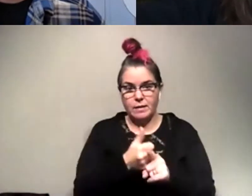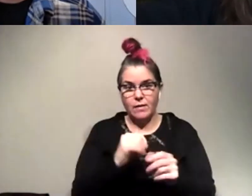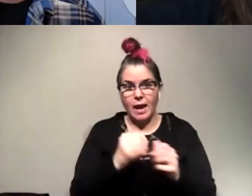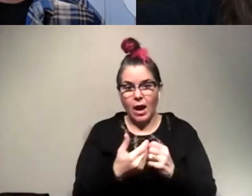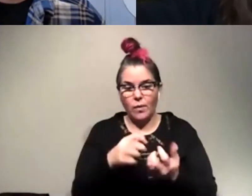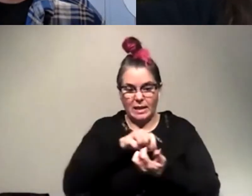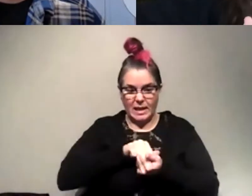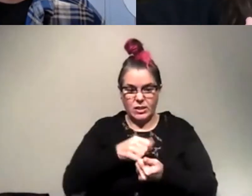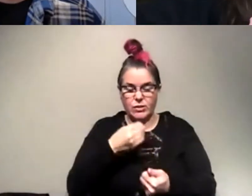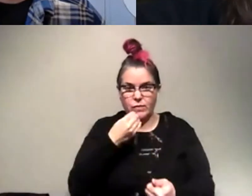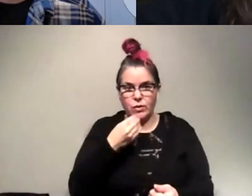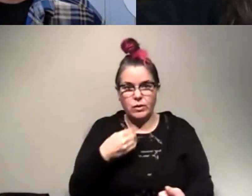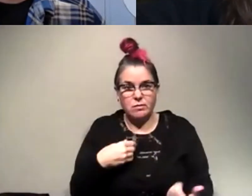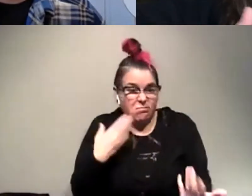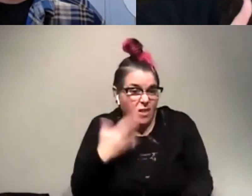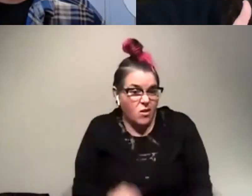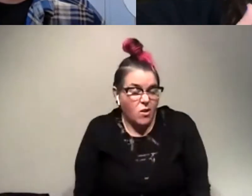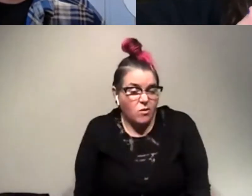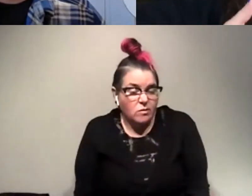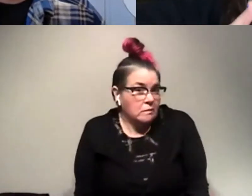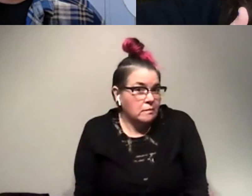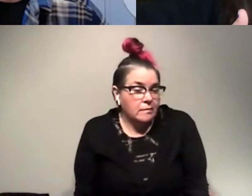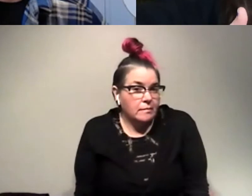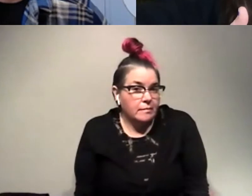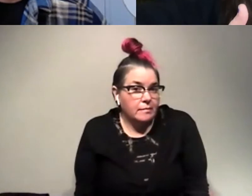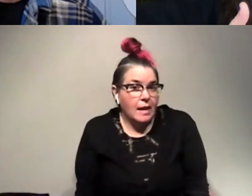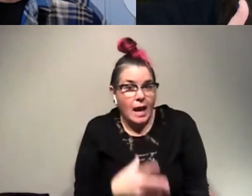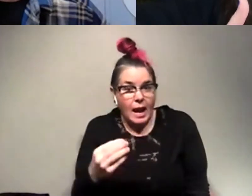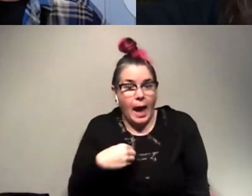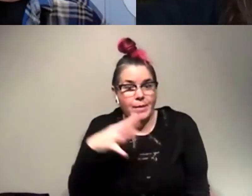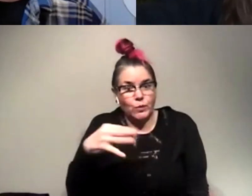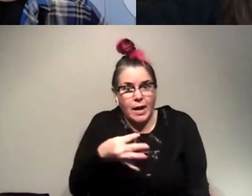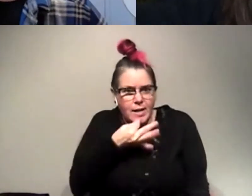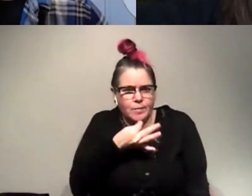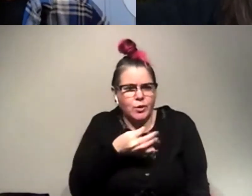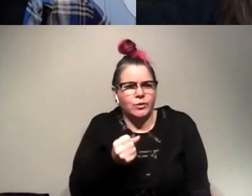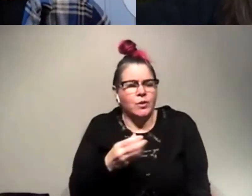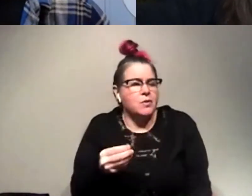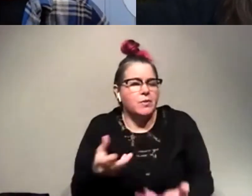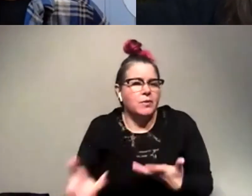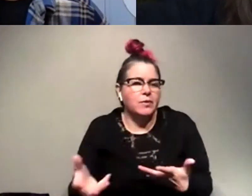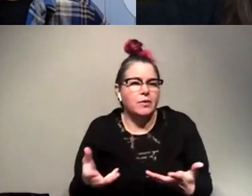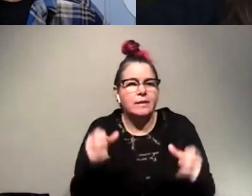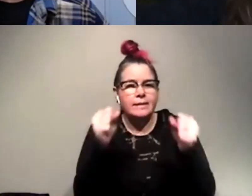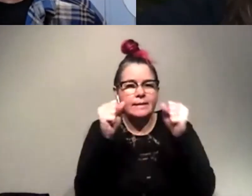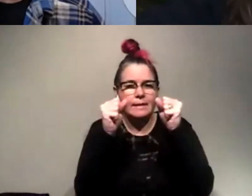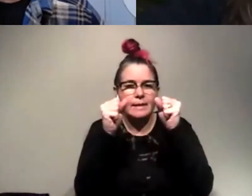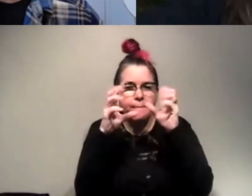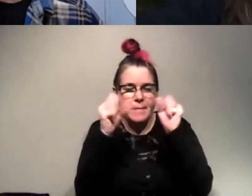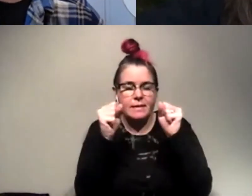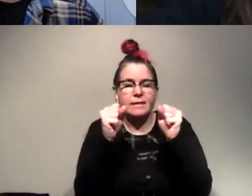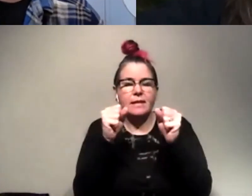their food, I don't really know much about that. And I'm like a squid expert. So it's amazing how